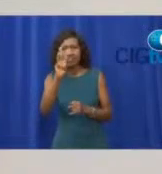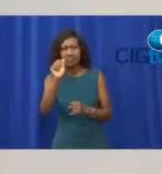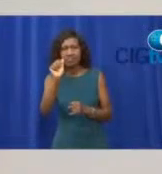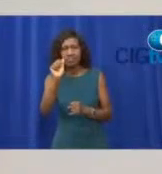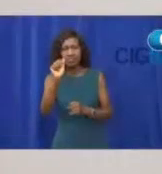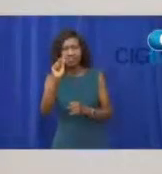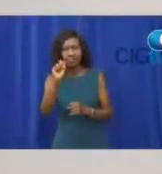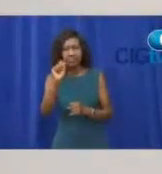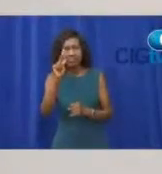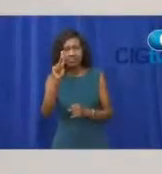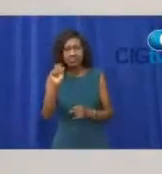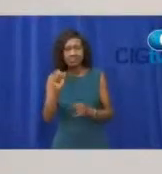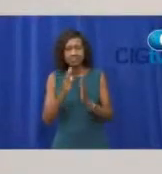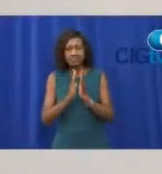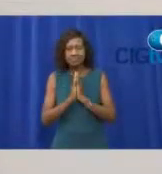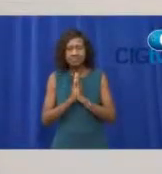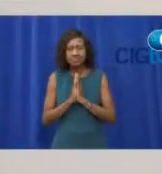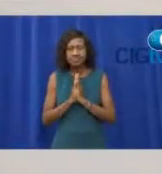Shall we pray?